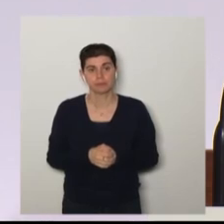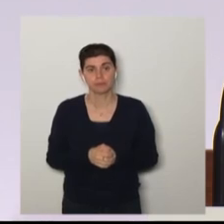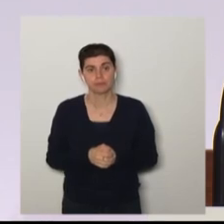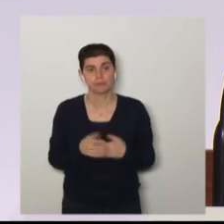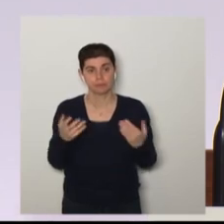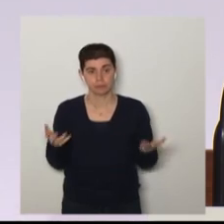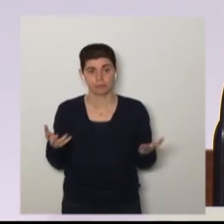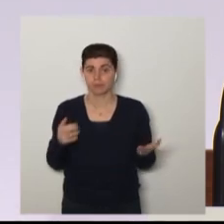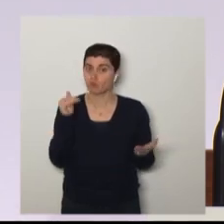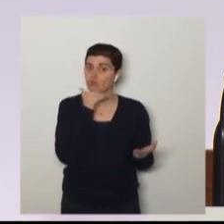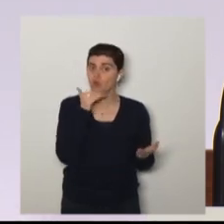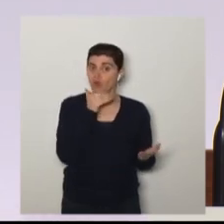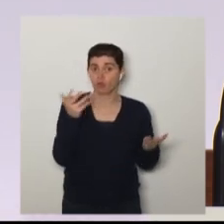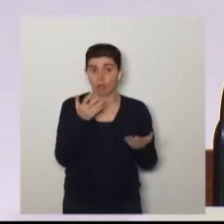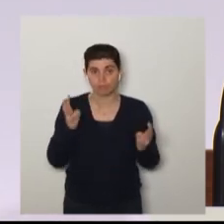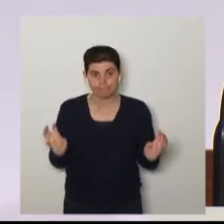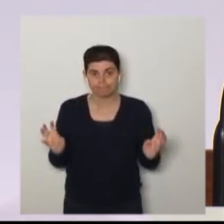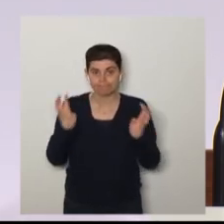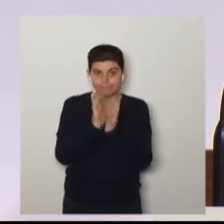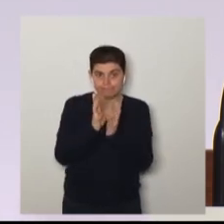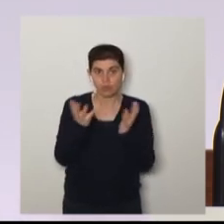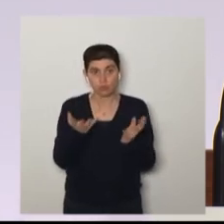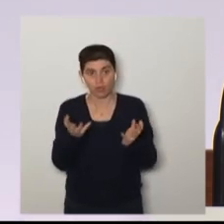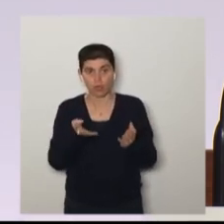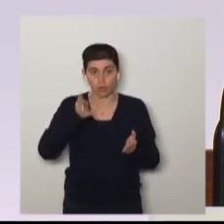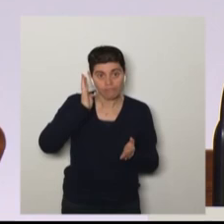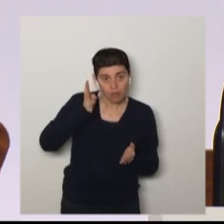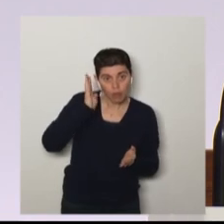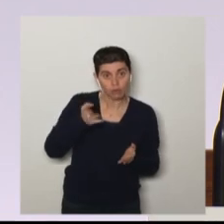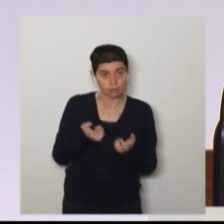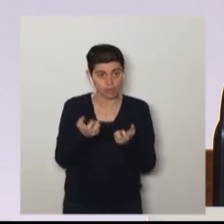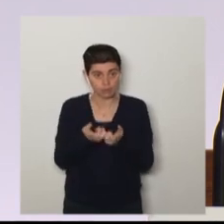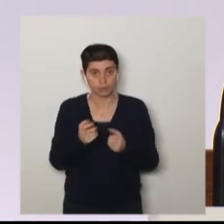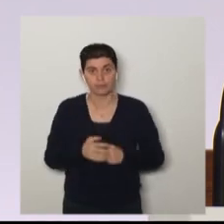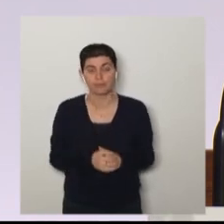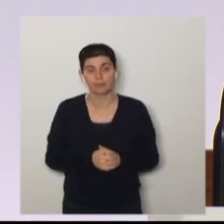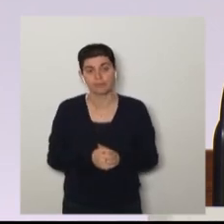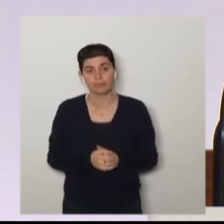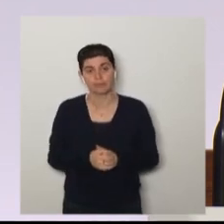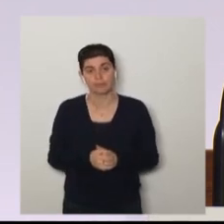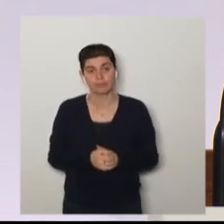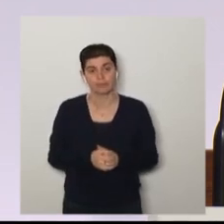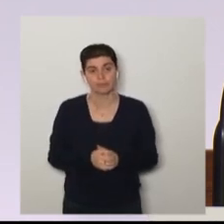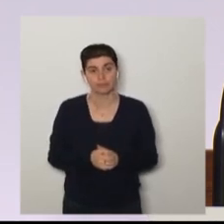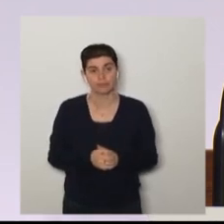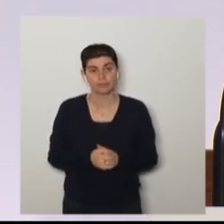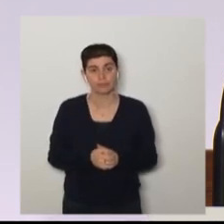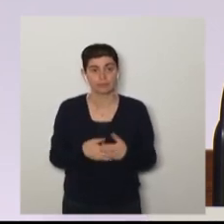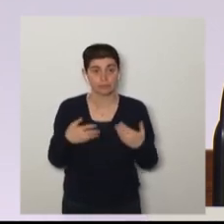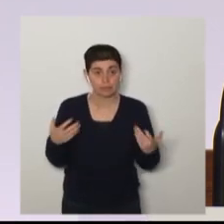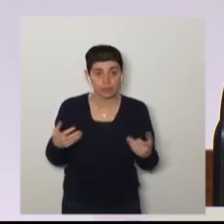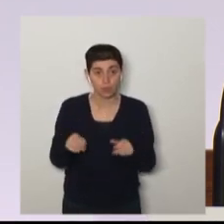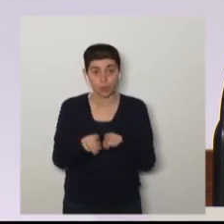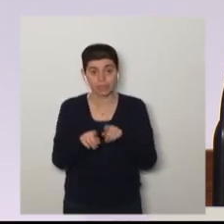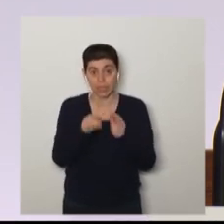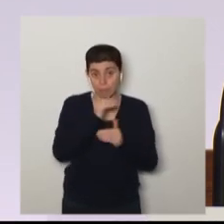in conferences and to also write provisional research plans, so we